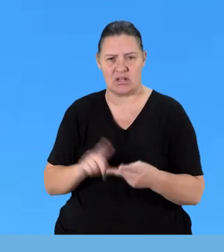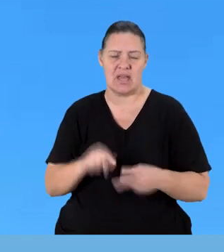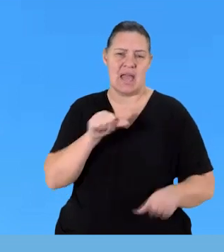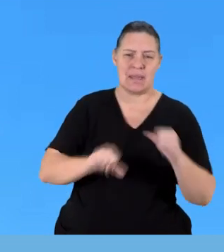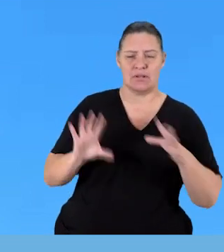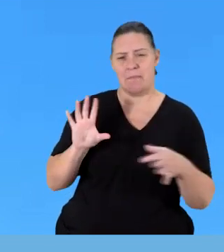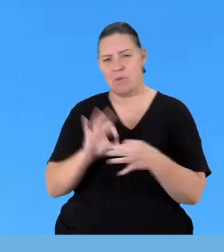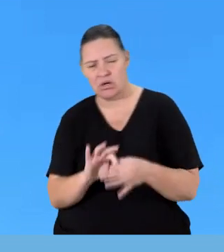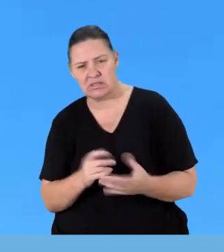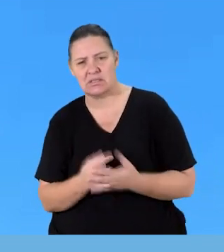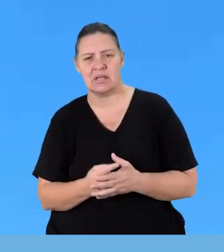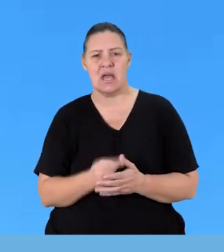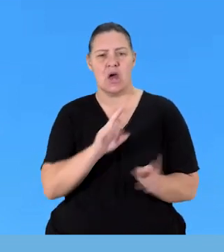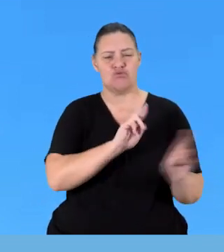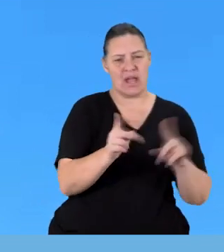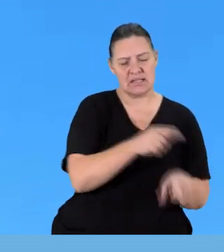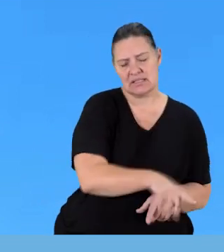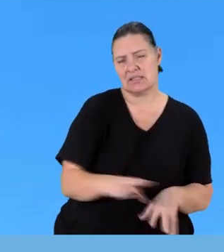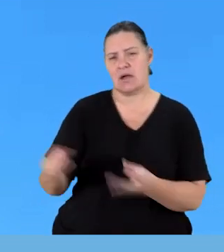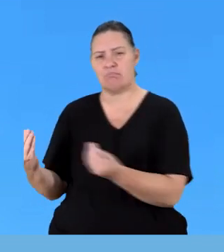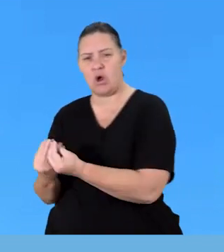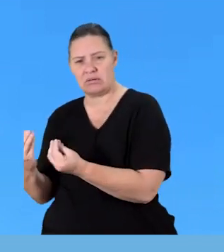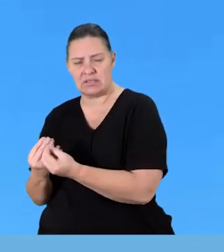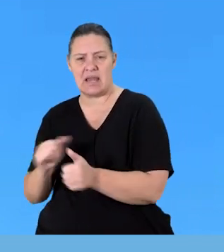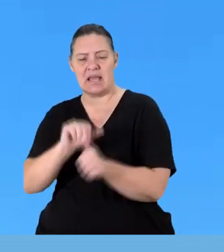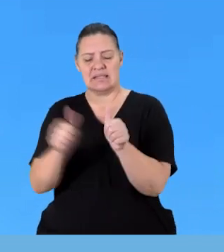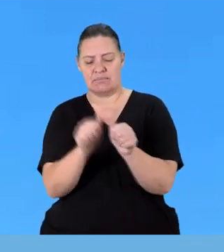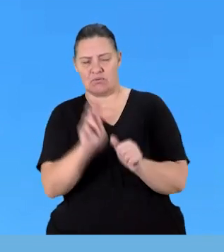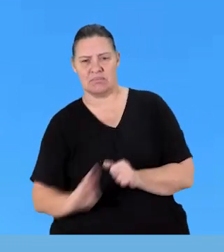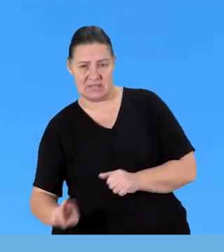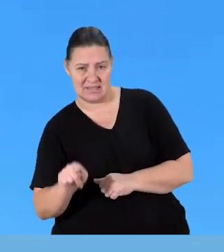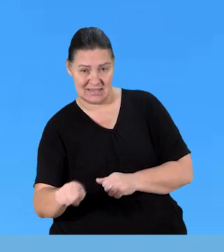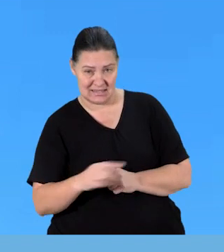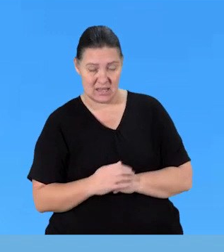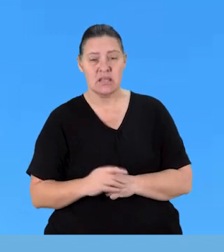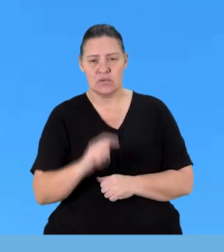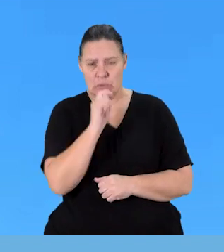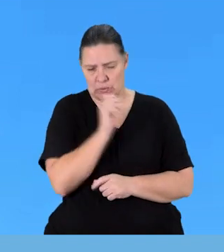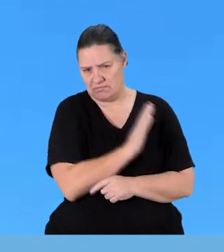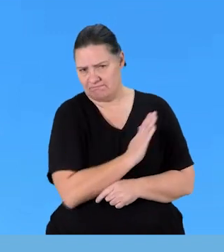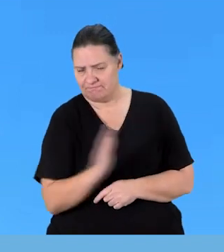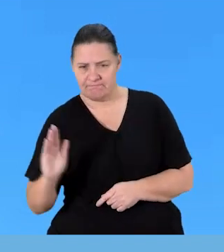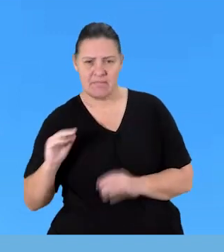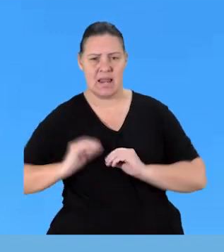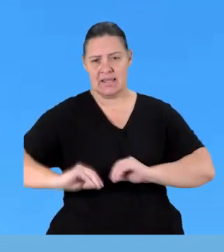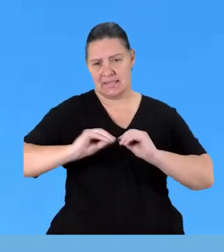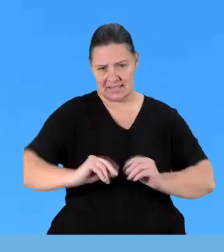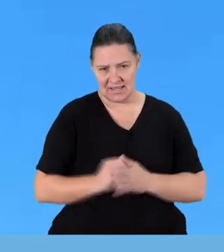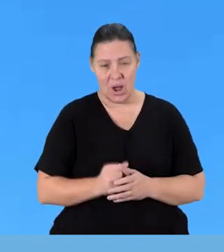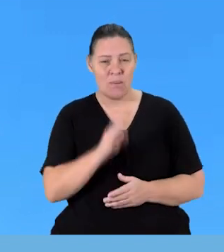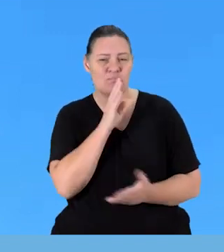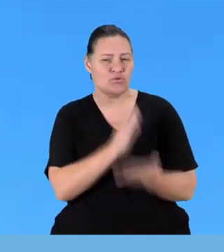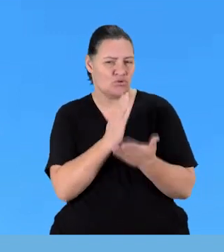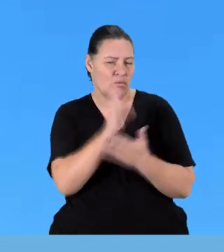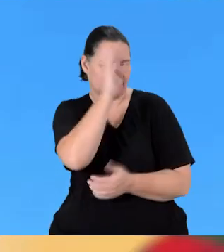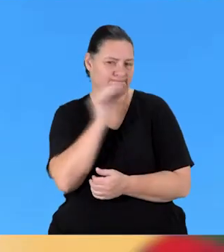chemical bond, reactants, products, and subscript. So those are the words that we used throughout this entire lesson. I'm sure you took note of those